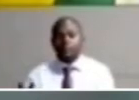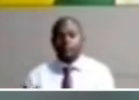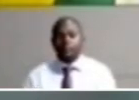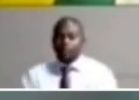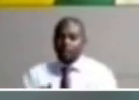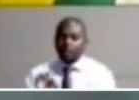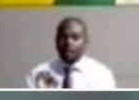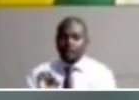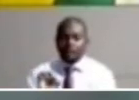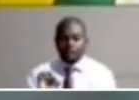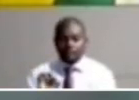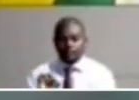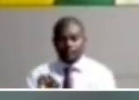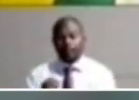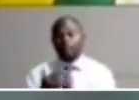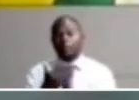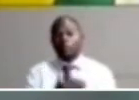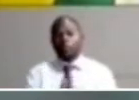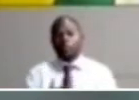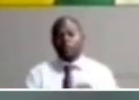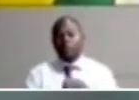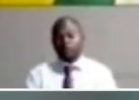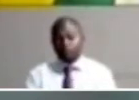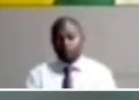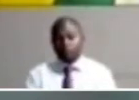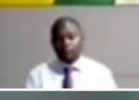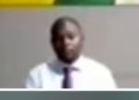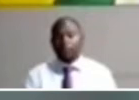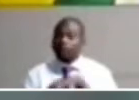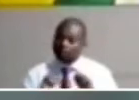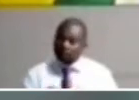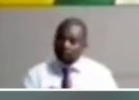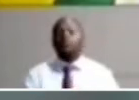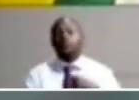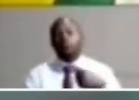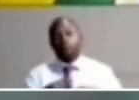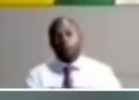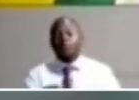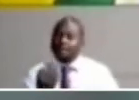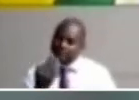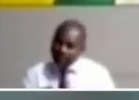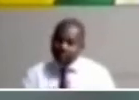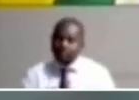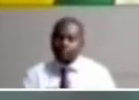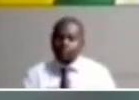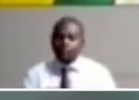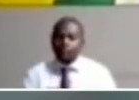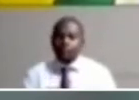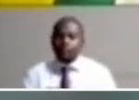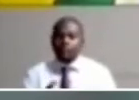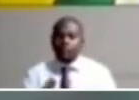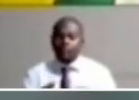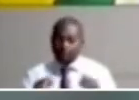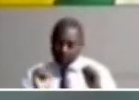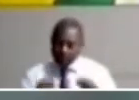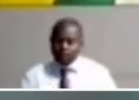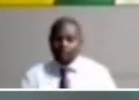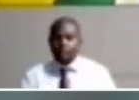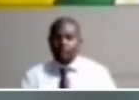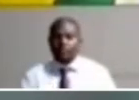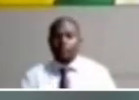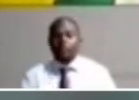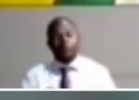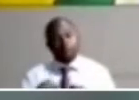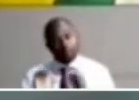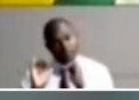Number 8, construction sites should continue if they can be able to encamp their workers